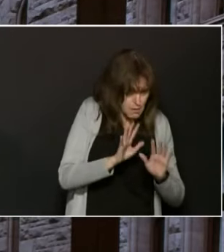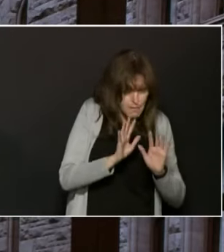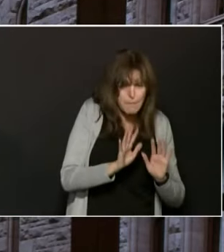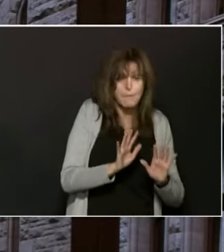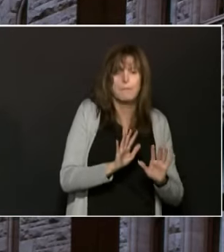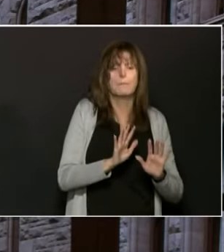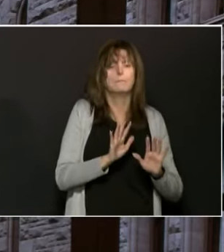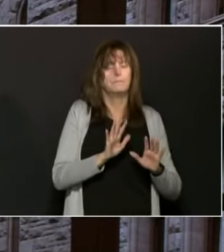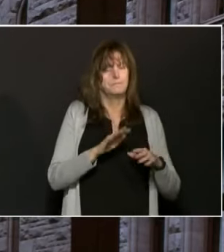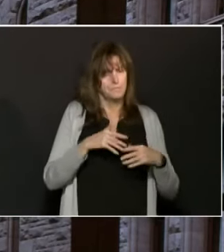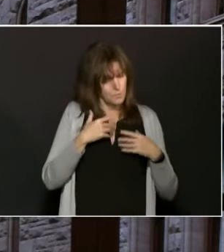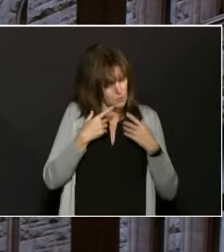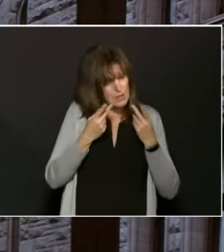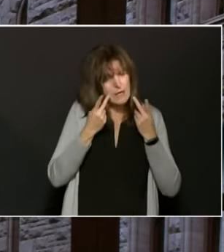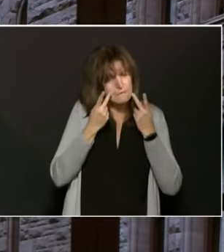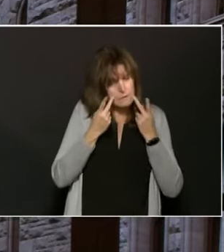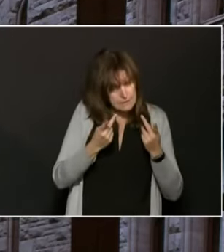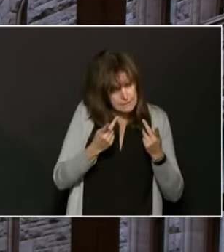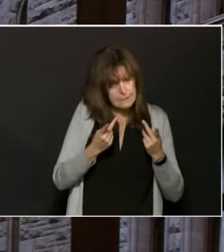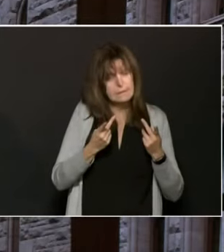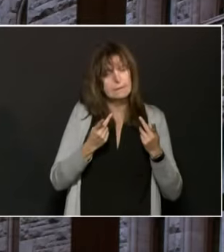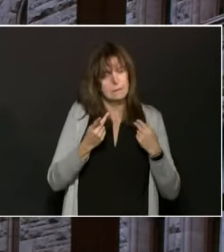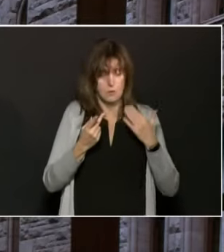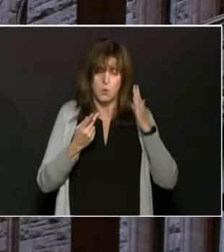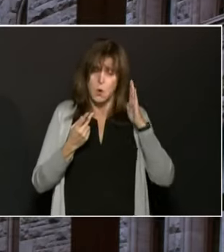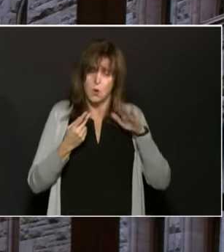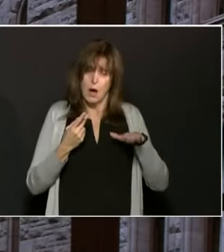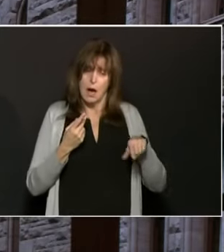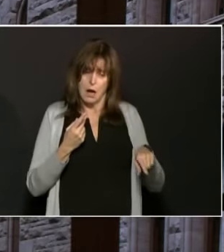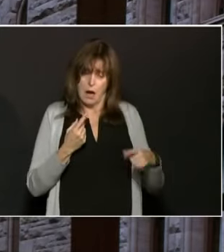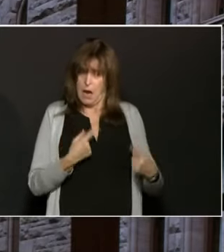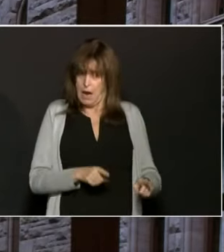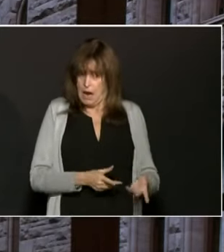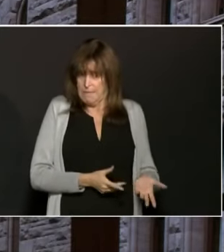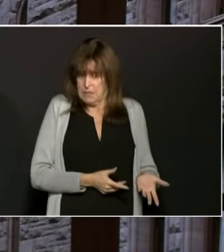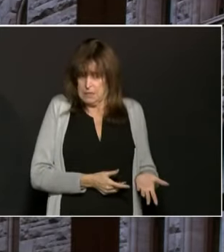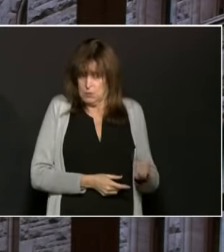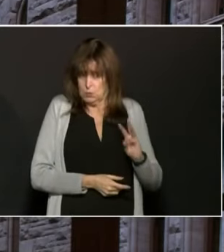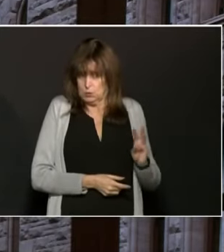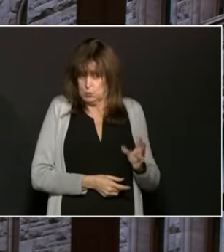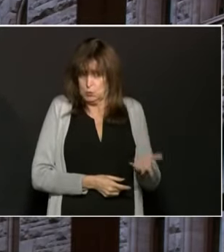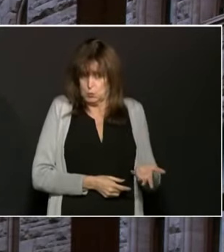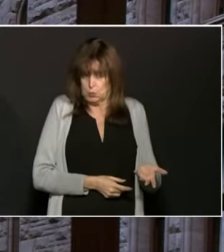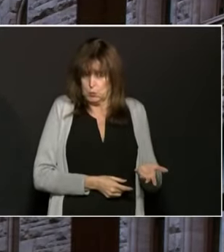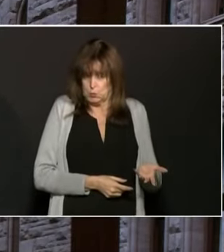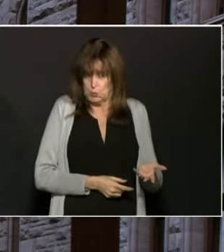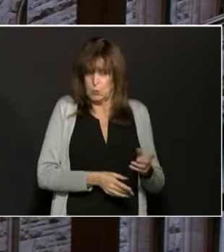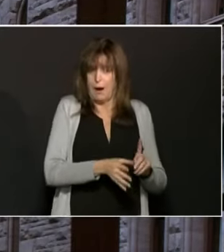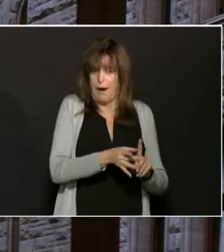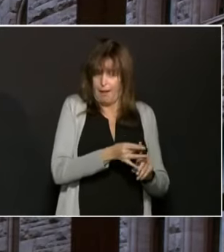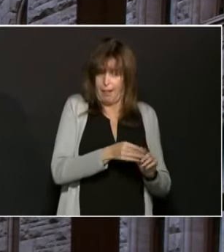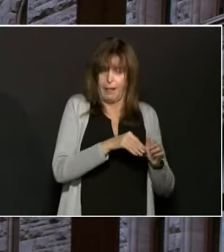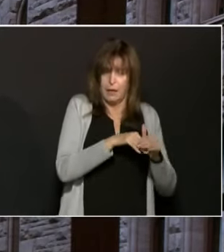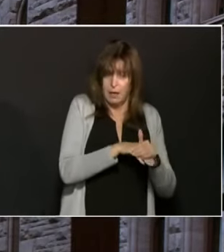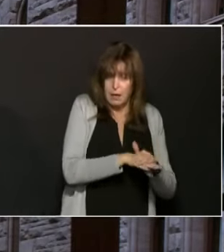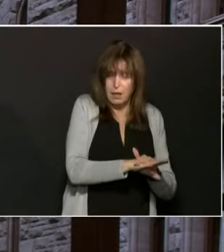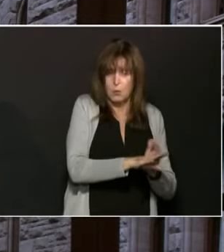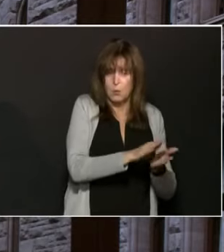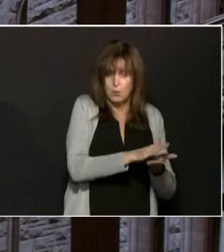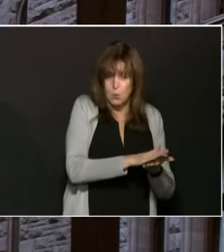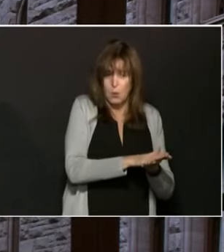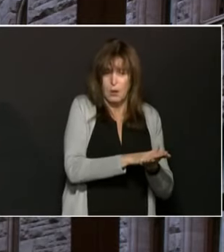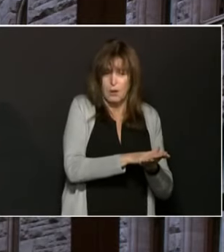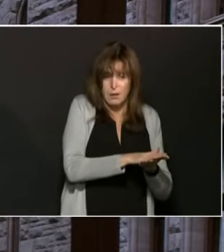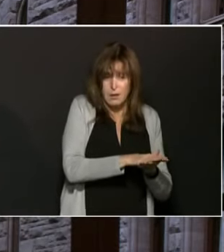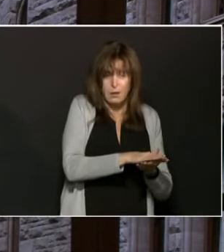you did experience that, where there was inflow into the school. There was active transmission within a school,